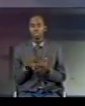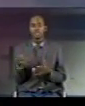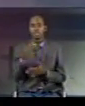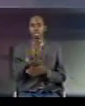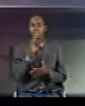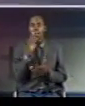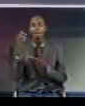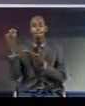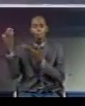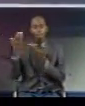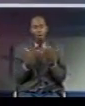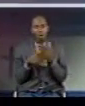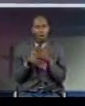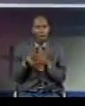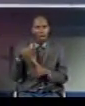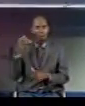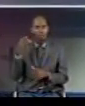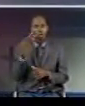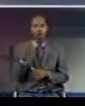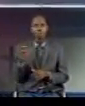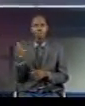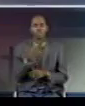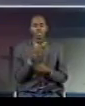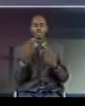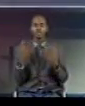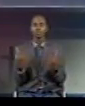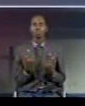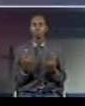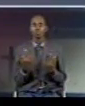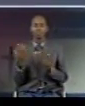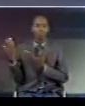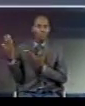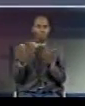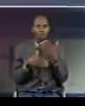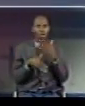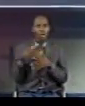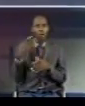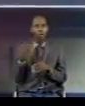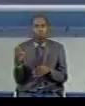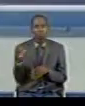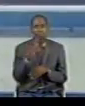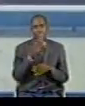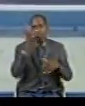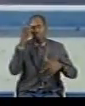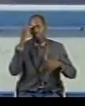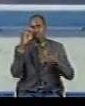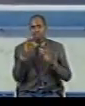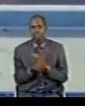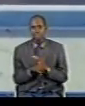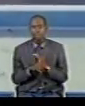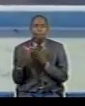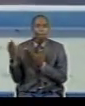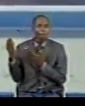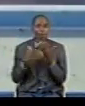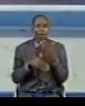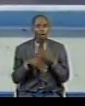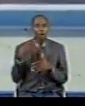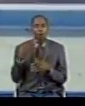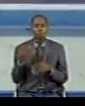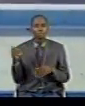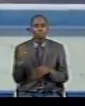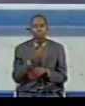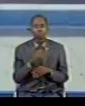out of their sin, out of their sickness, out of the predicament they